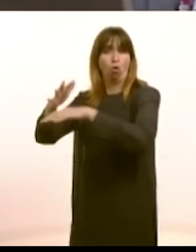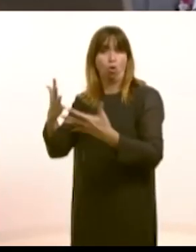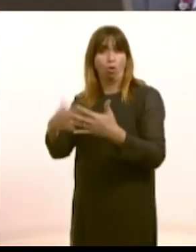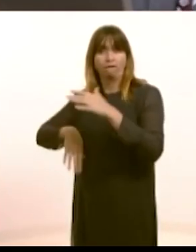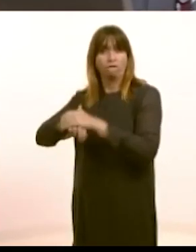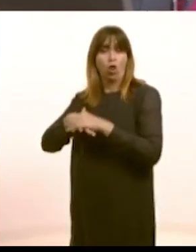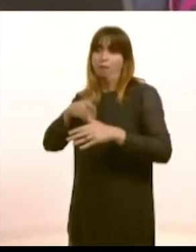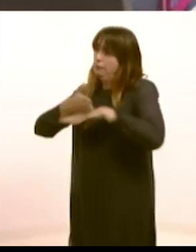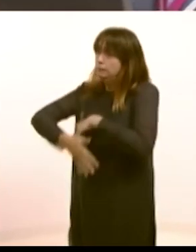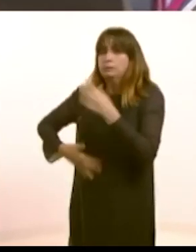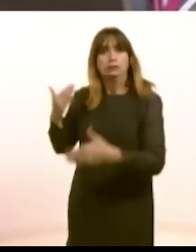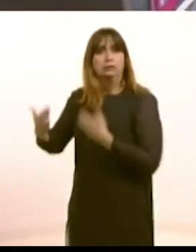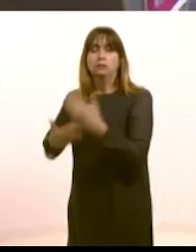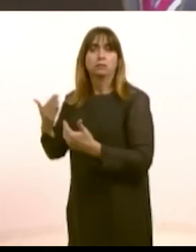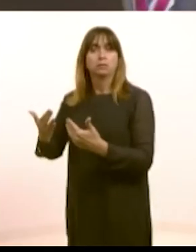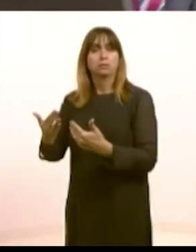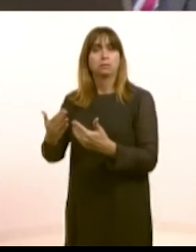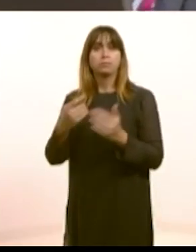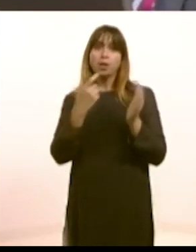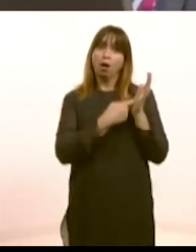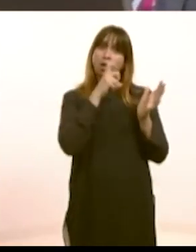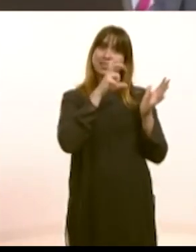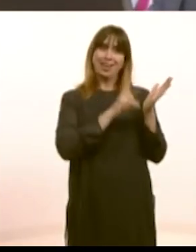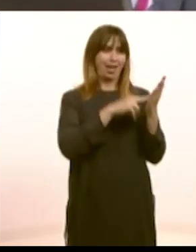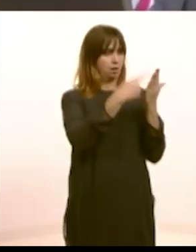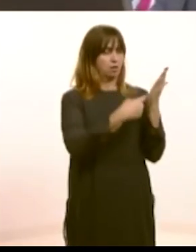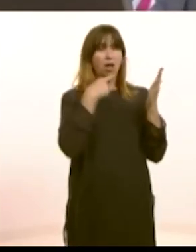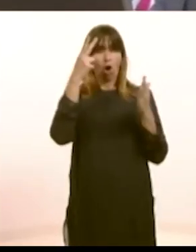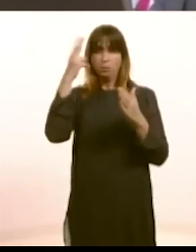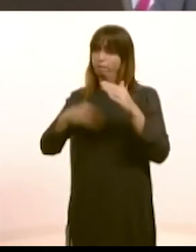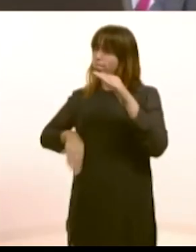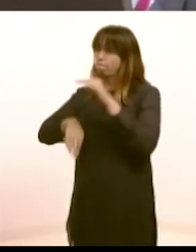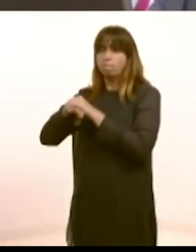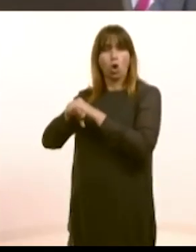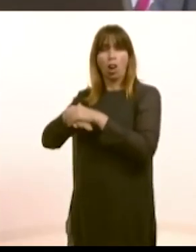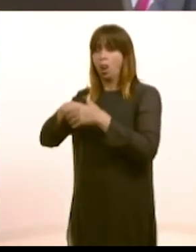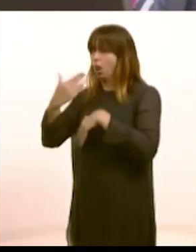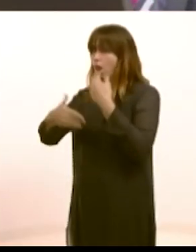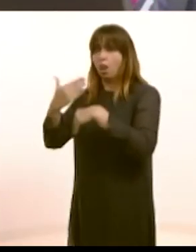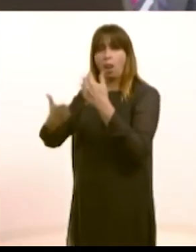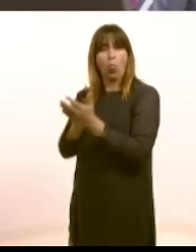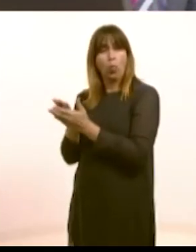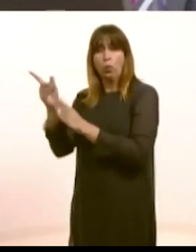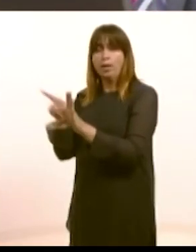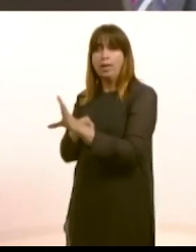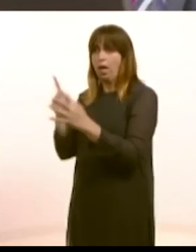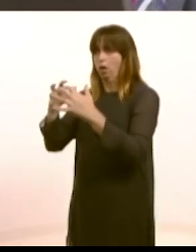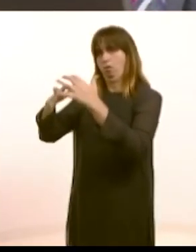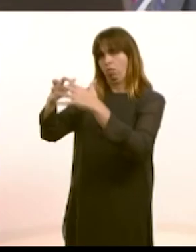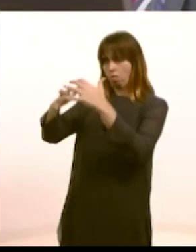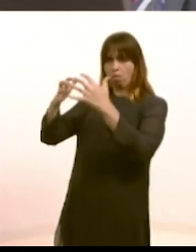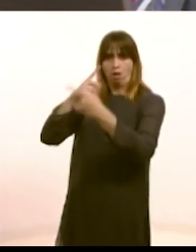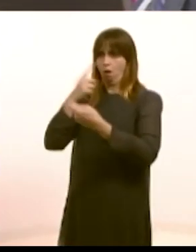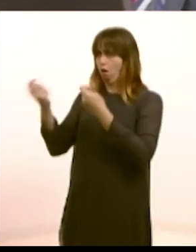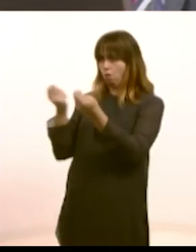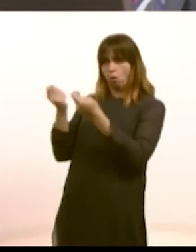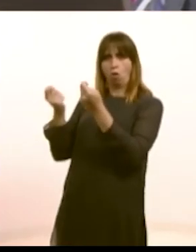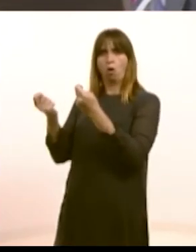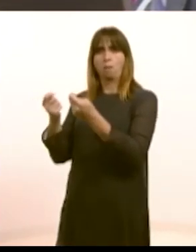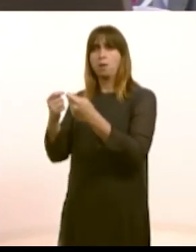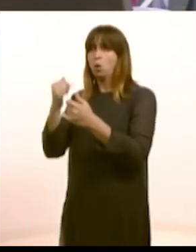treatment. According to the RCN, our hospitals are so full all year round that the system cannot cope with a seasonal spike